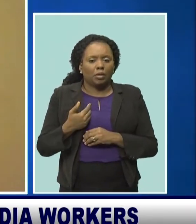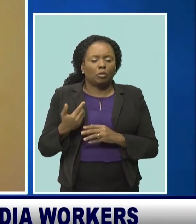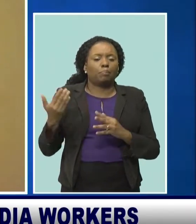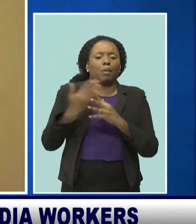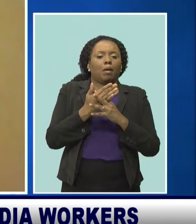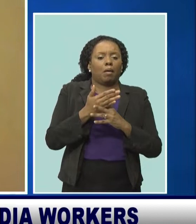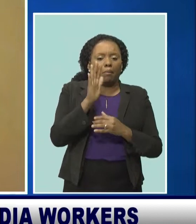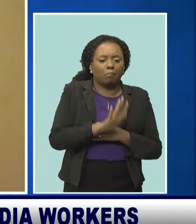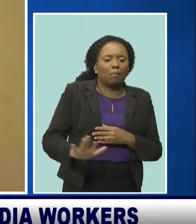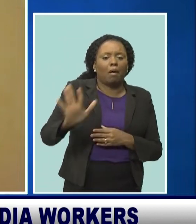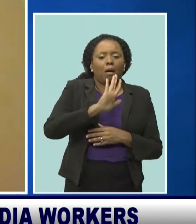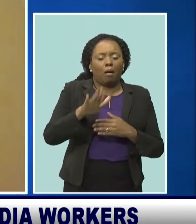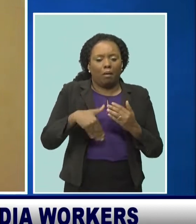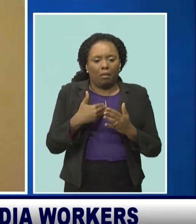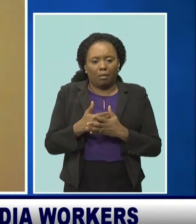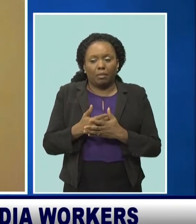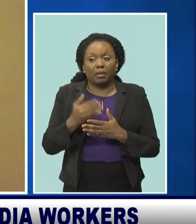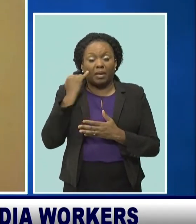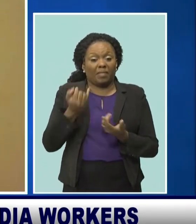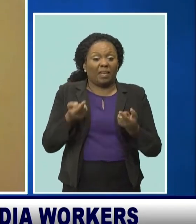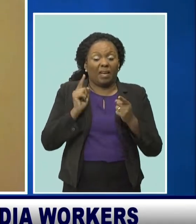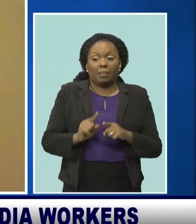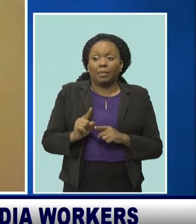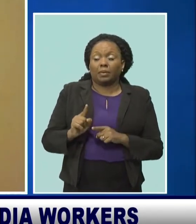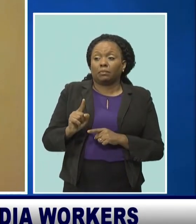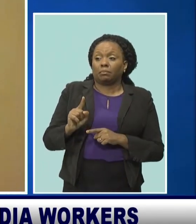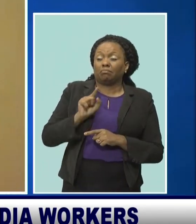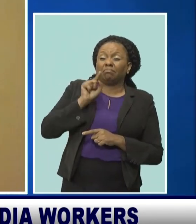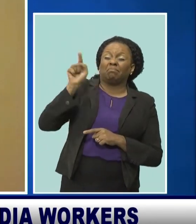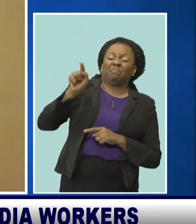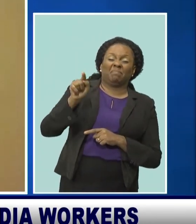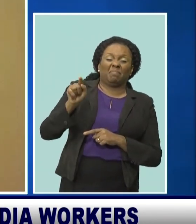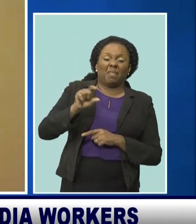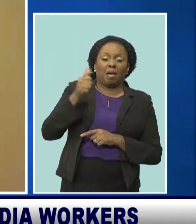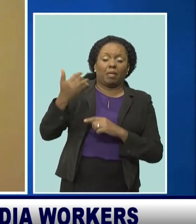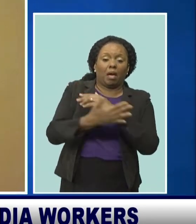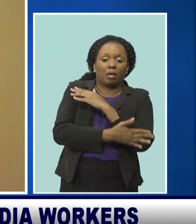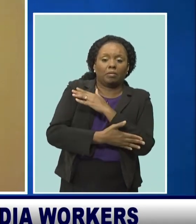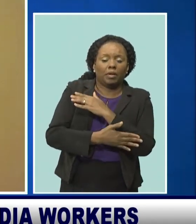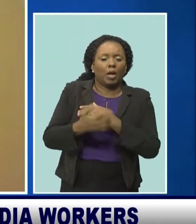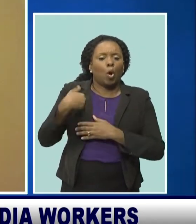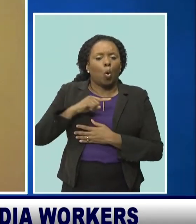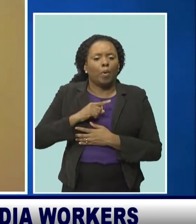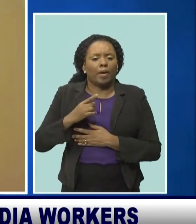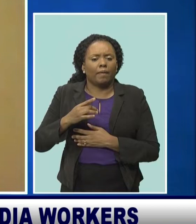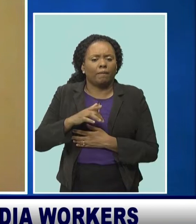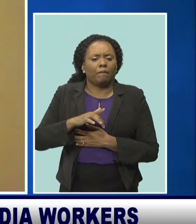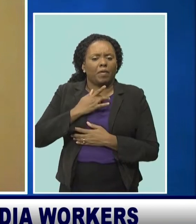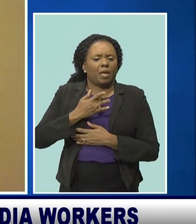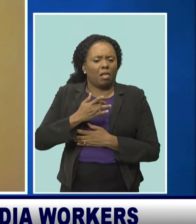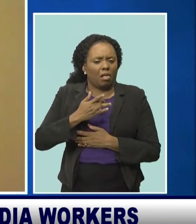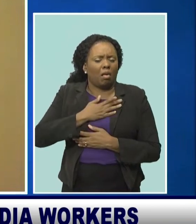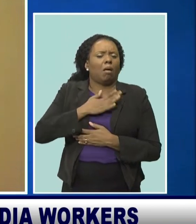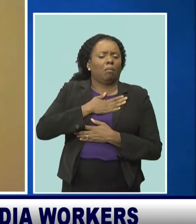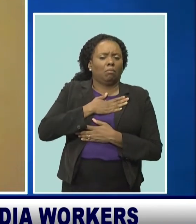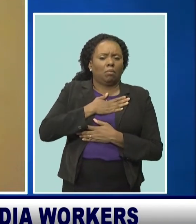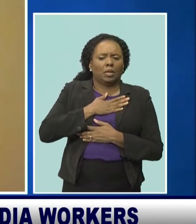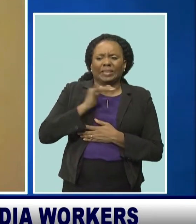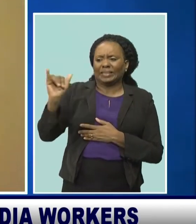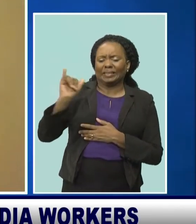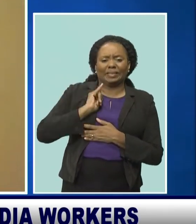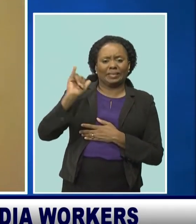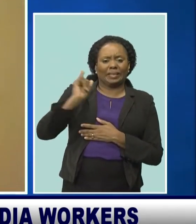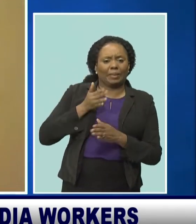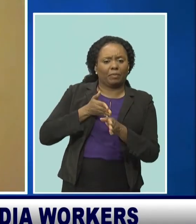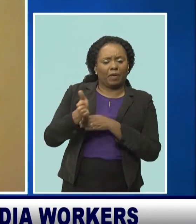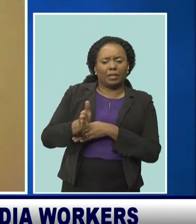of Barbados, it is as though it happens to us all, because we are in the same profession, and as the old